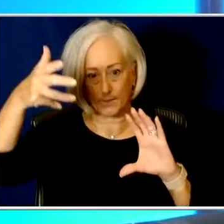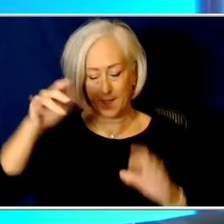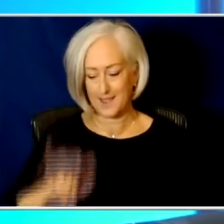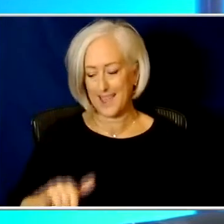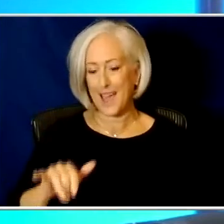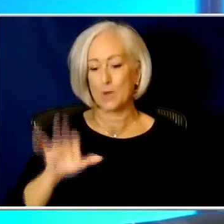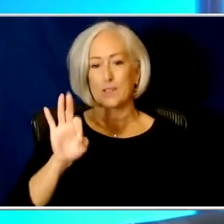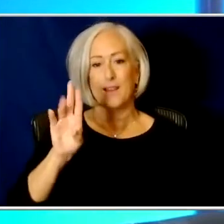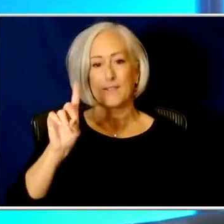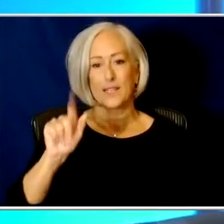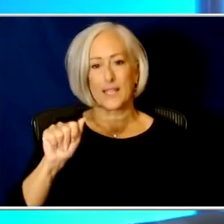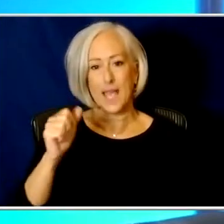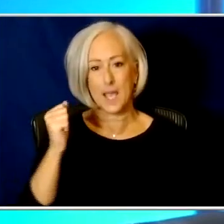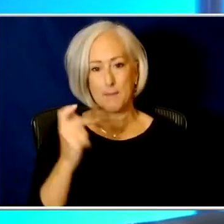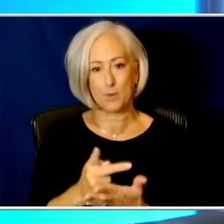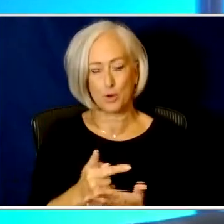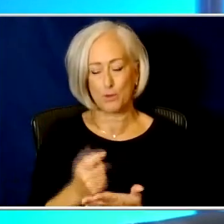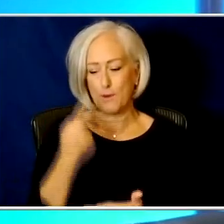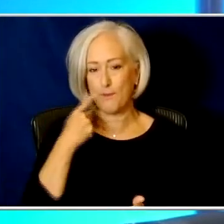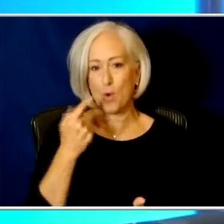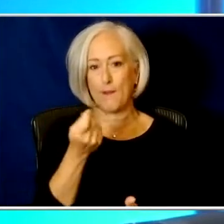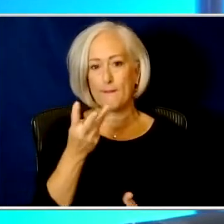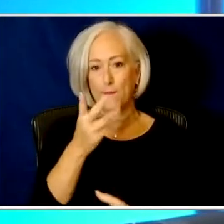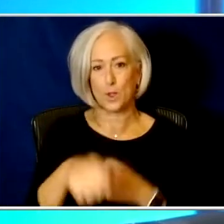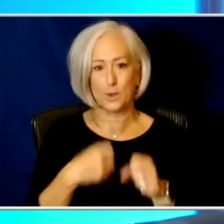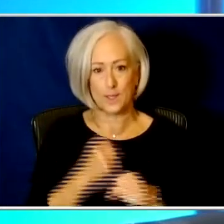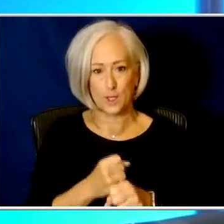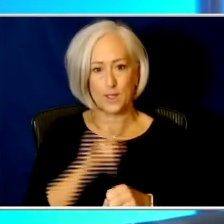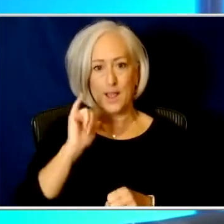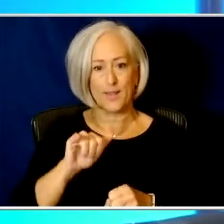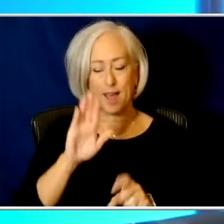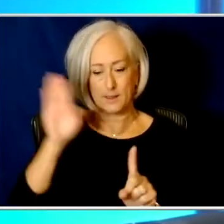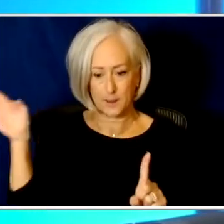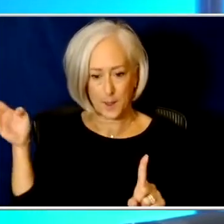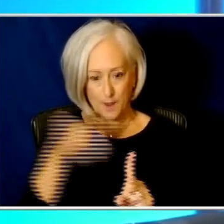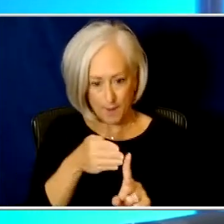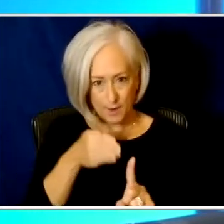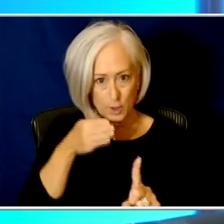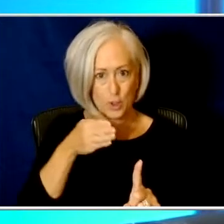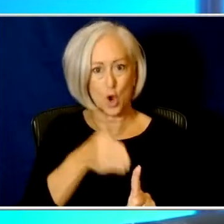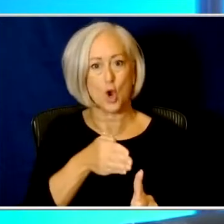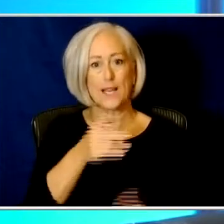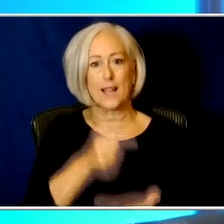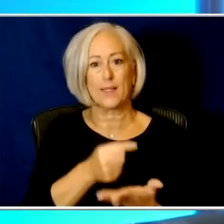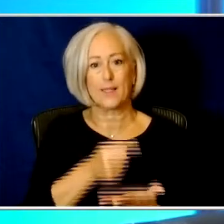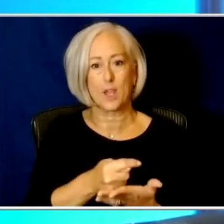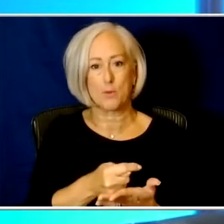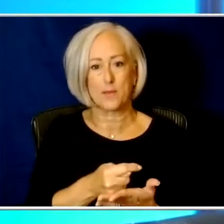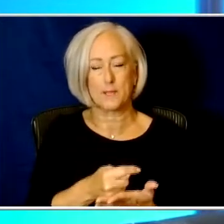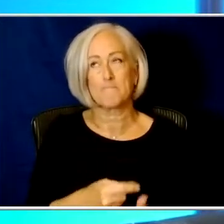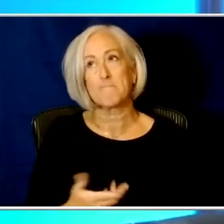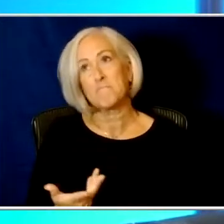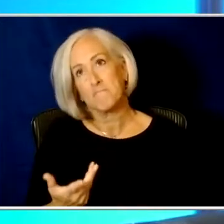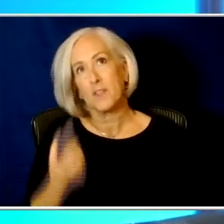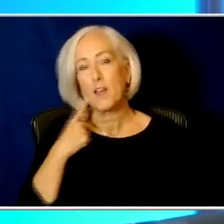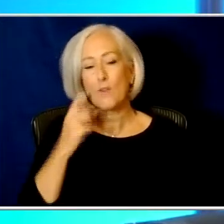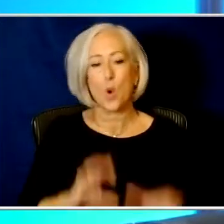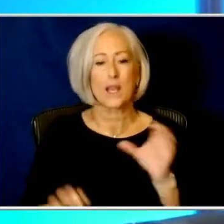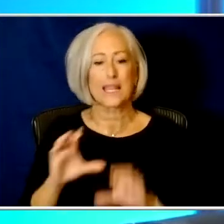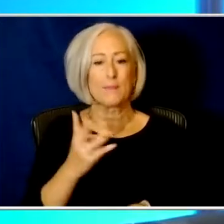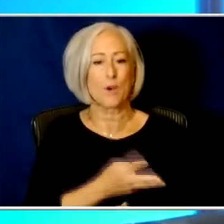as I mentioned earlier, so about 60 to 70% of triple negative has the BRCA1 mutation.